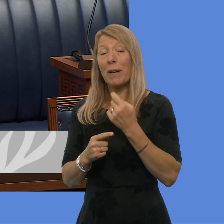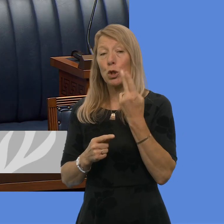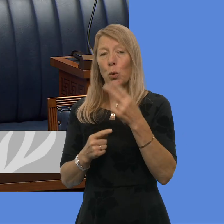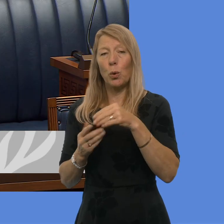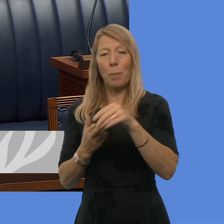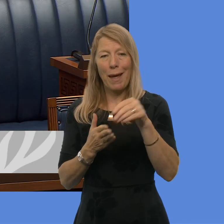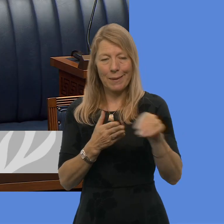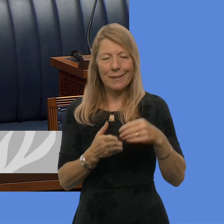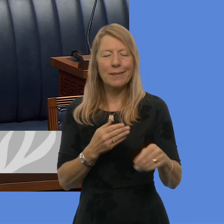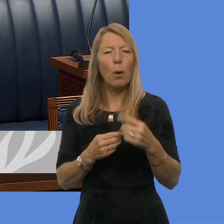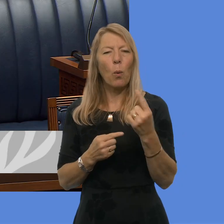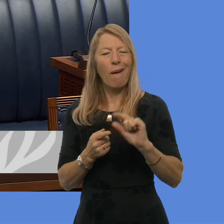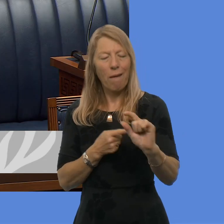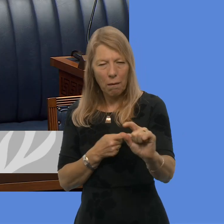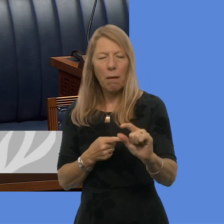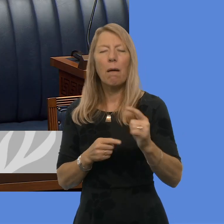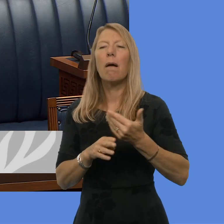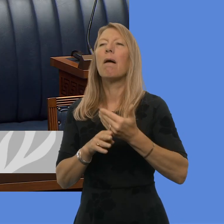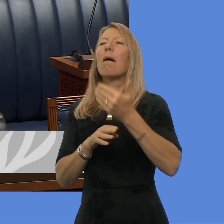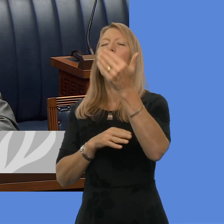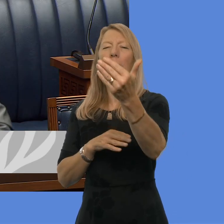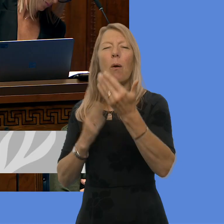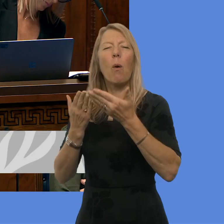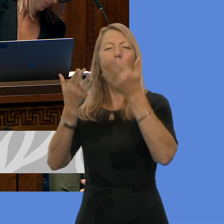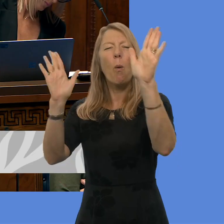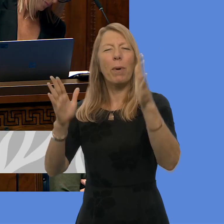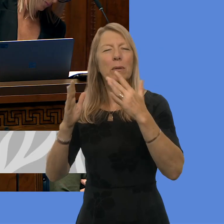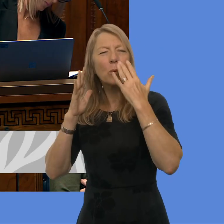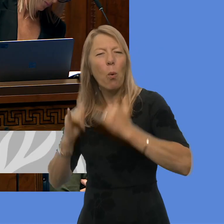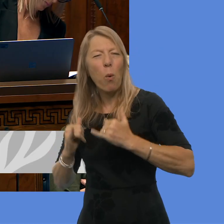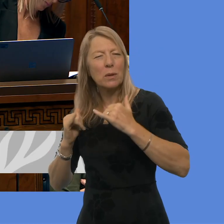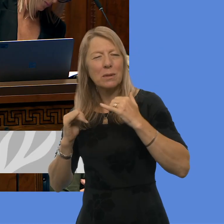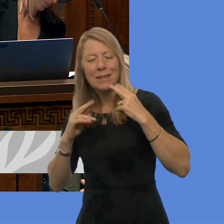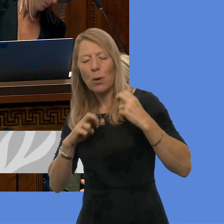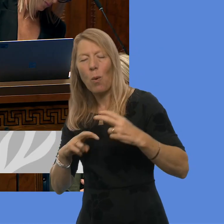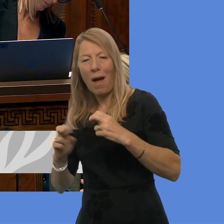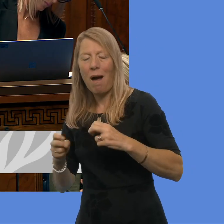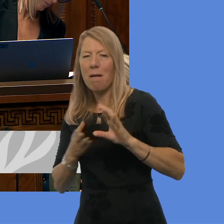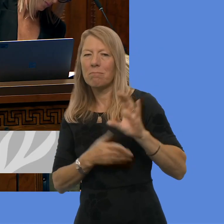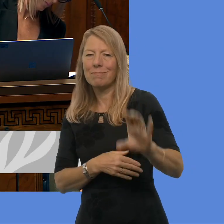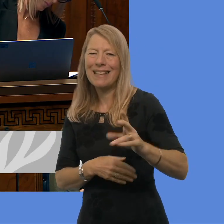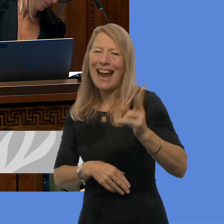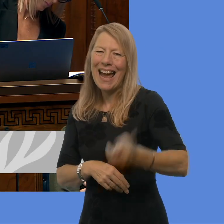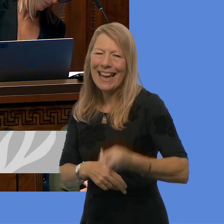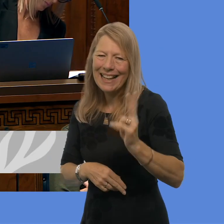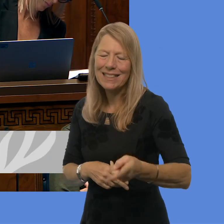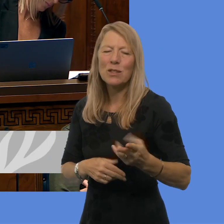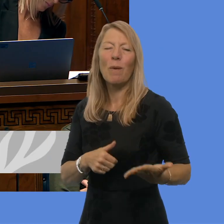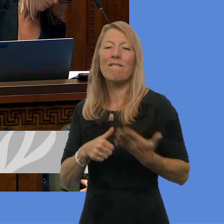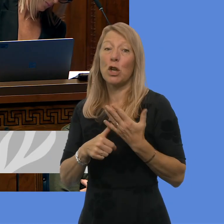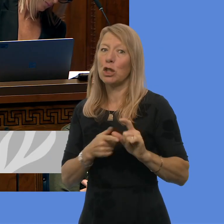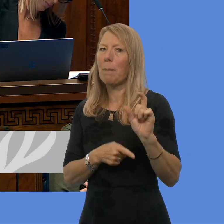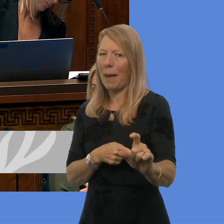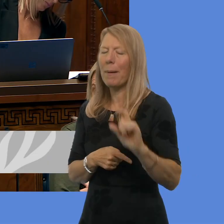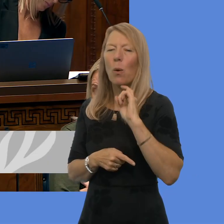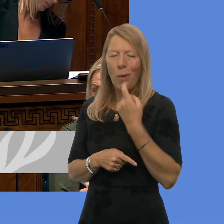the latter stage after the public inquiry. So that's unique to any other scheme that's happened elsewhere, because there will be that first payment. I think that's important that we